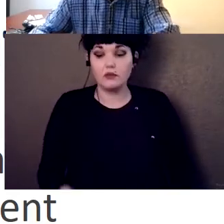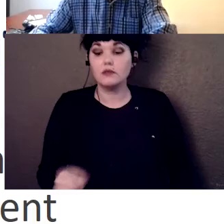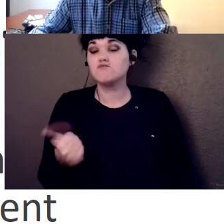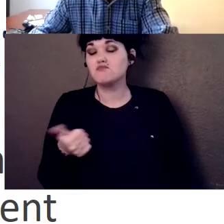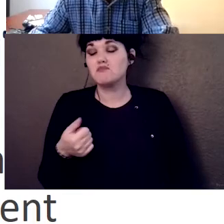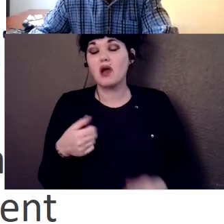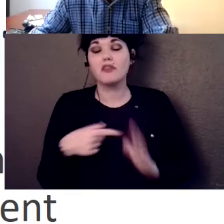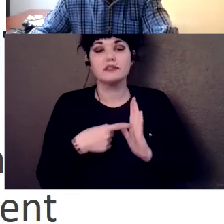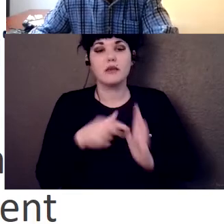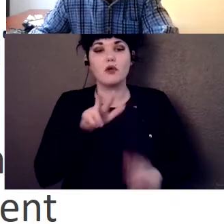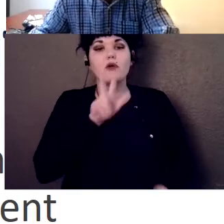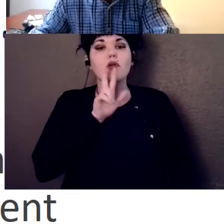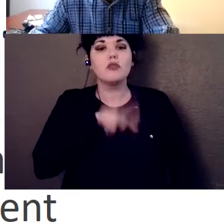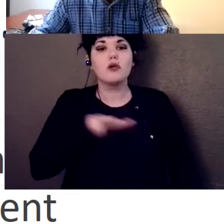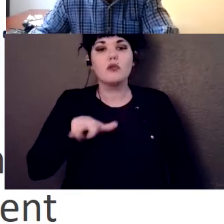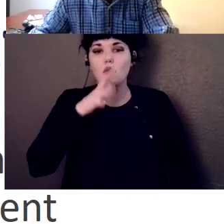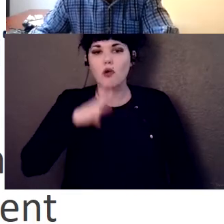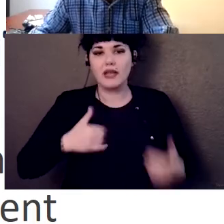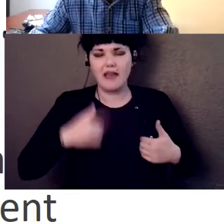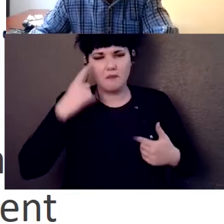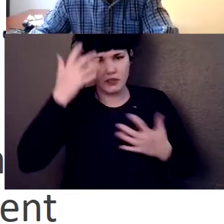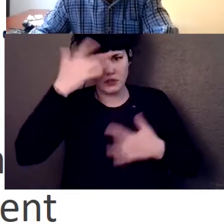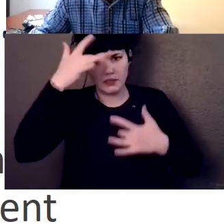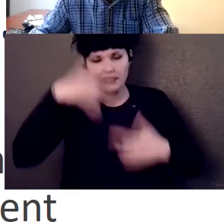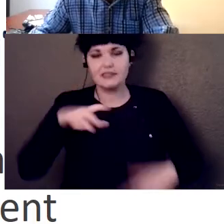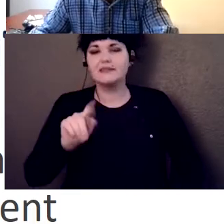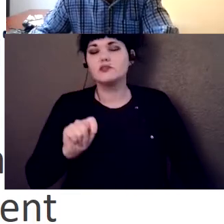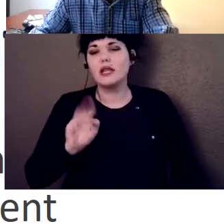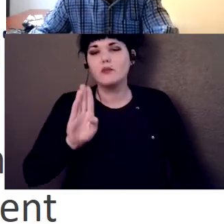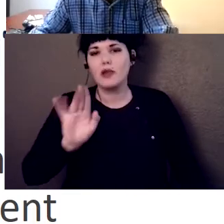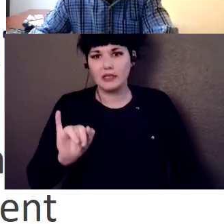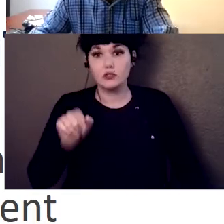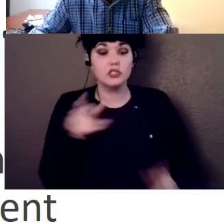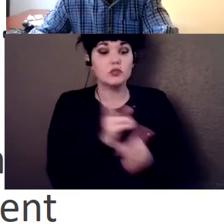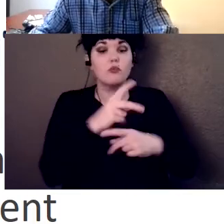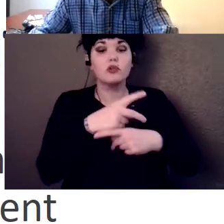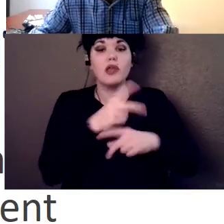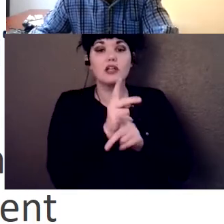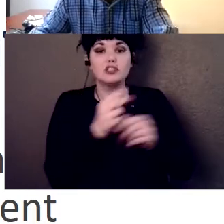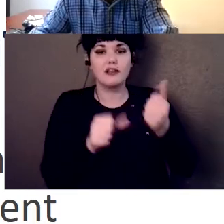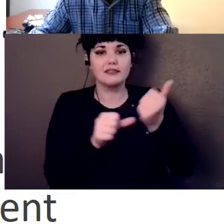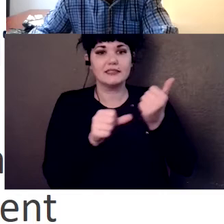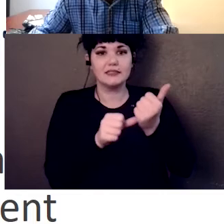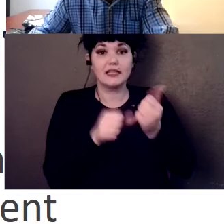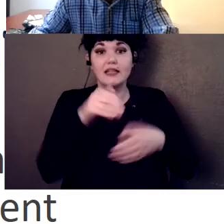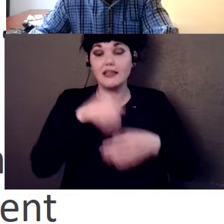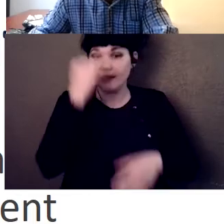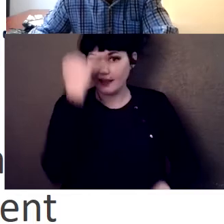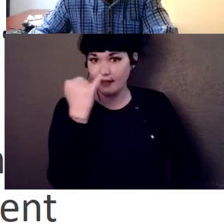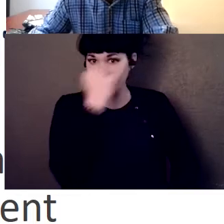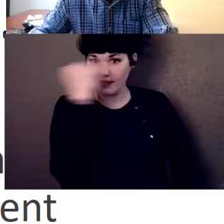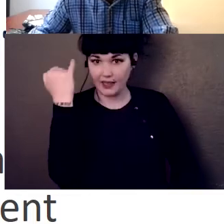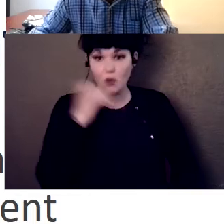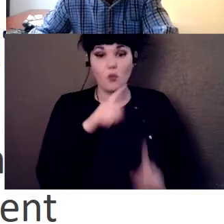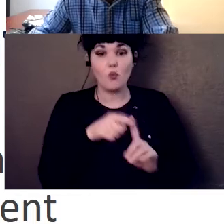mental illness and a traumatic brain injury was working as a production assistant in Italy when COVID-19 pandemic hit.